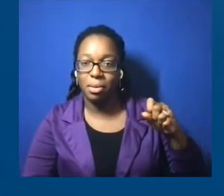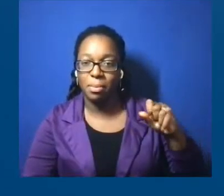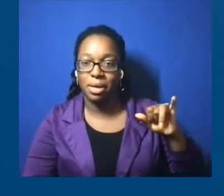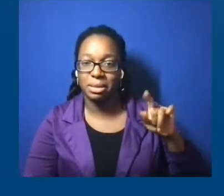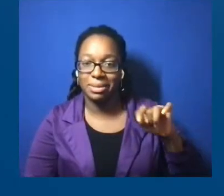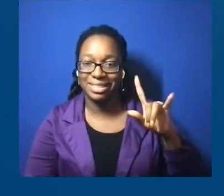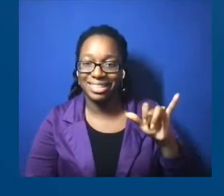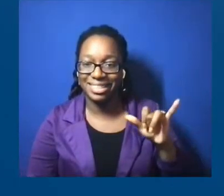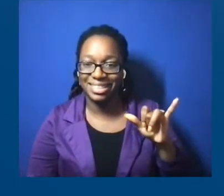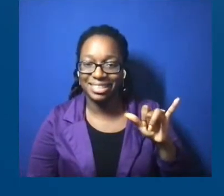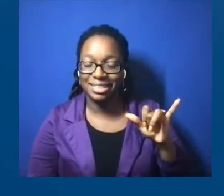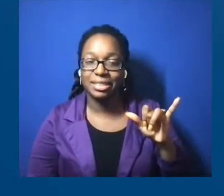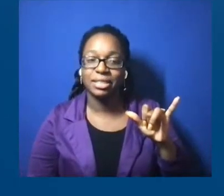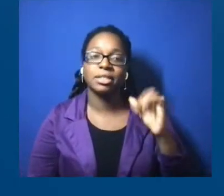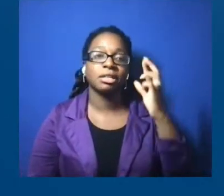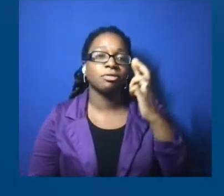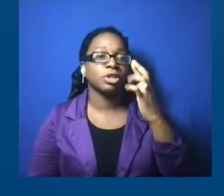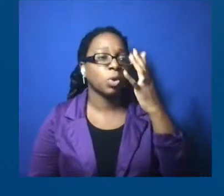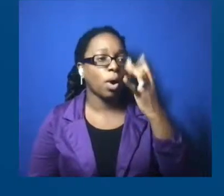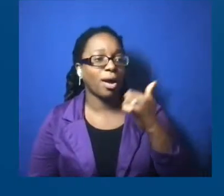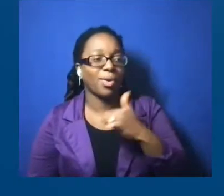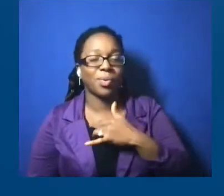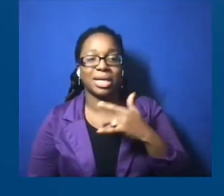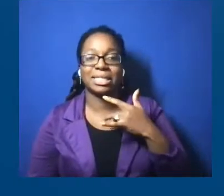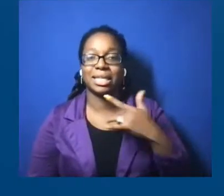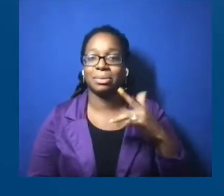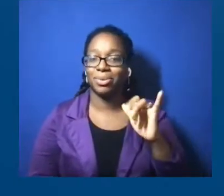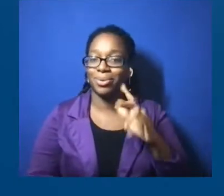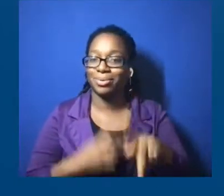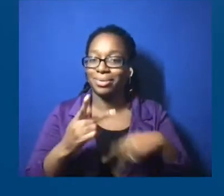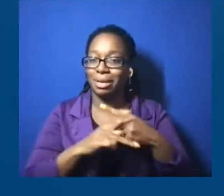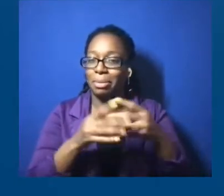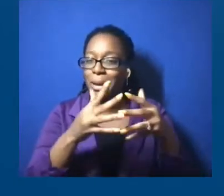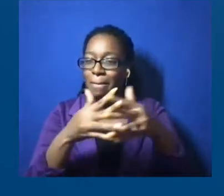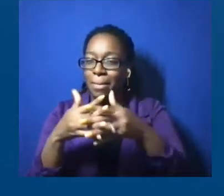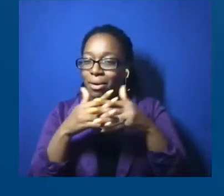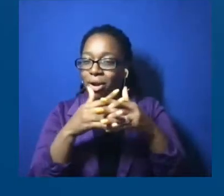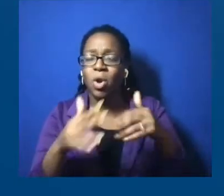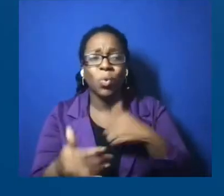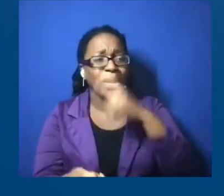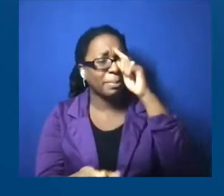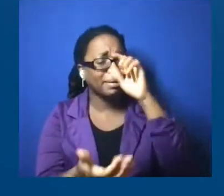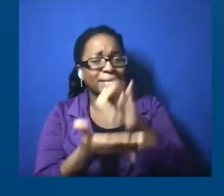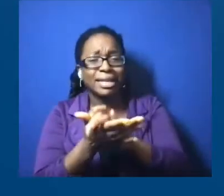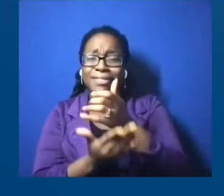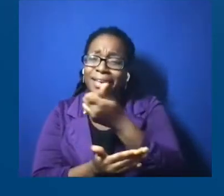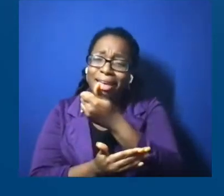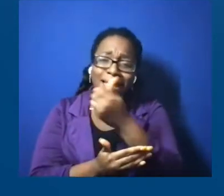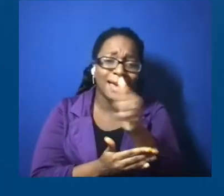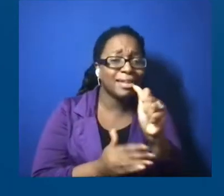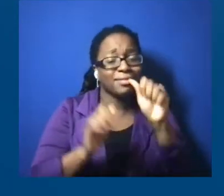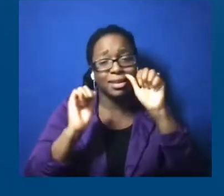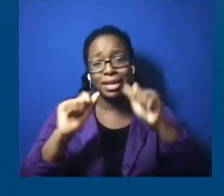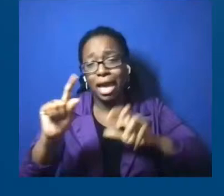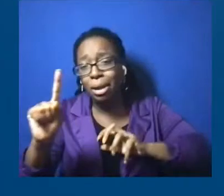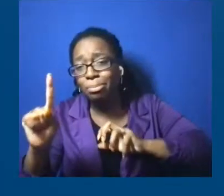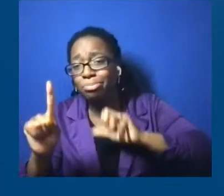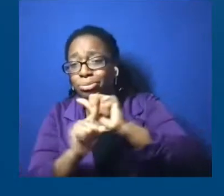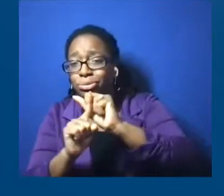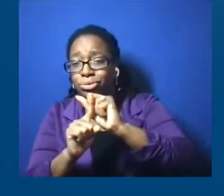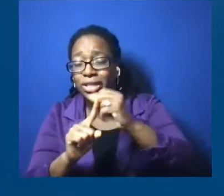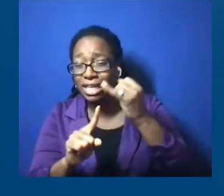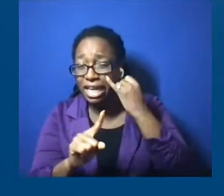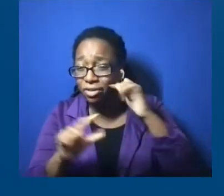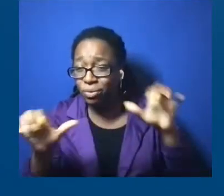sort of viewed as ugly Americans. We believe anything is possible when we do it together. Not a joke. Think about it. Anything